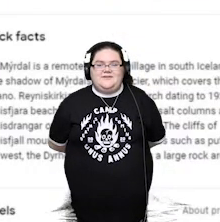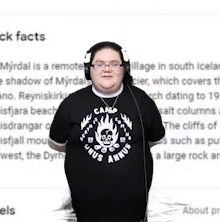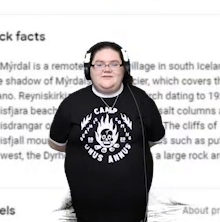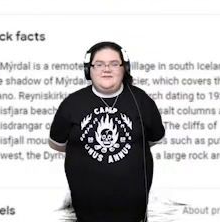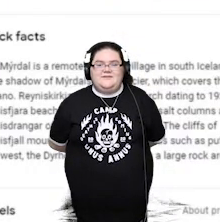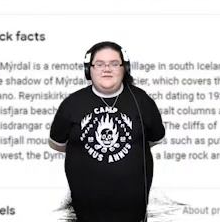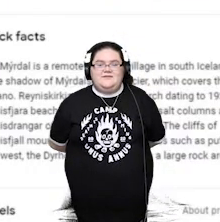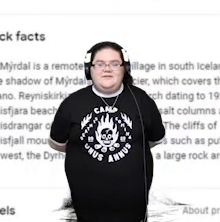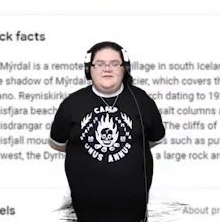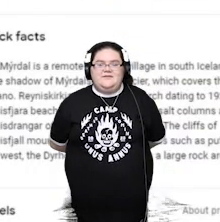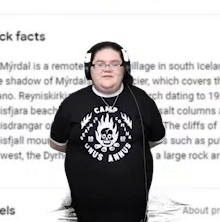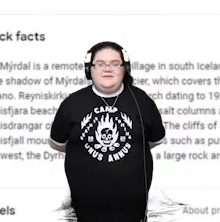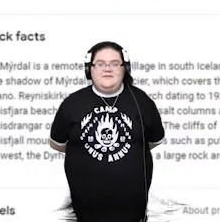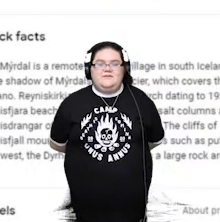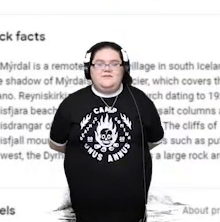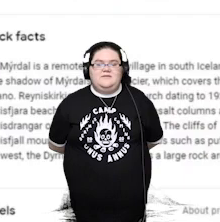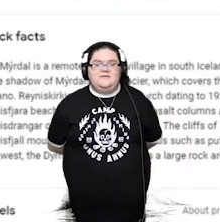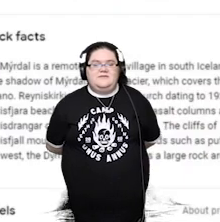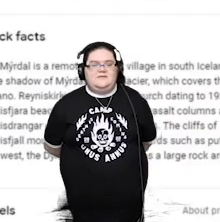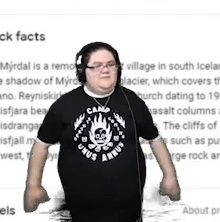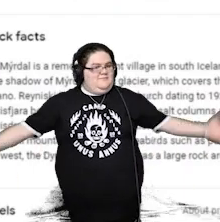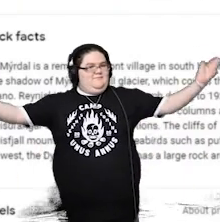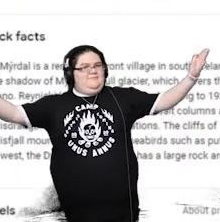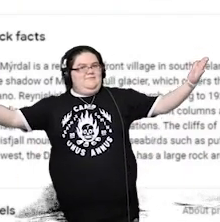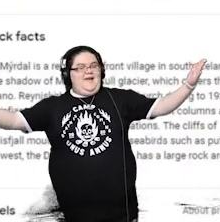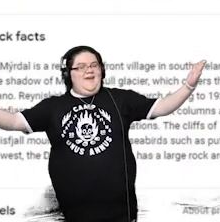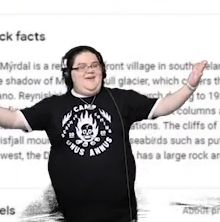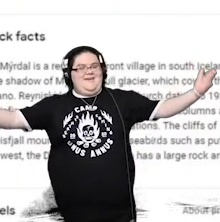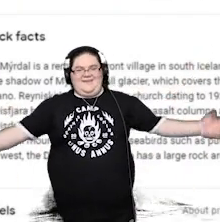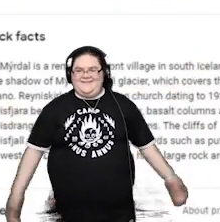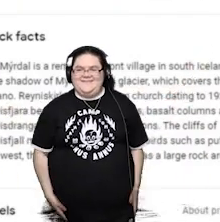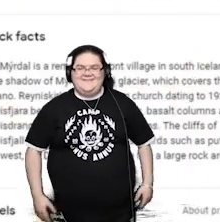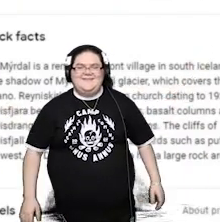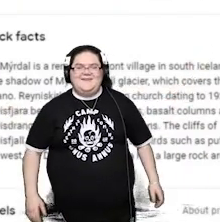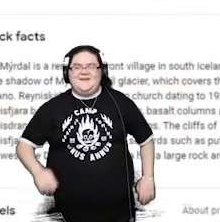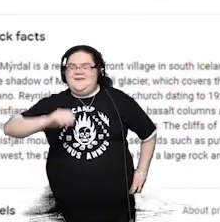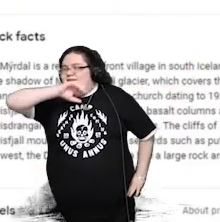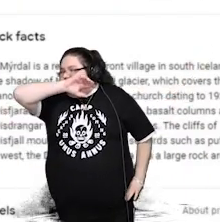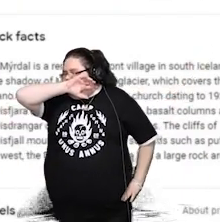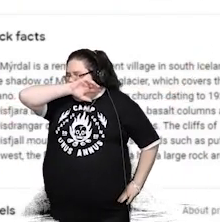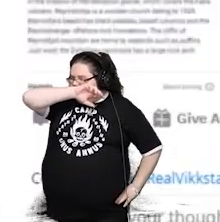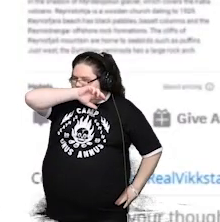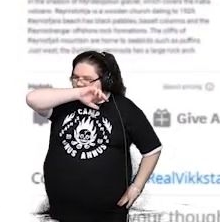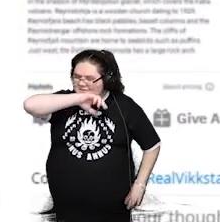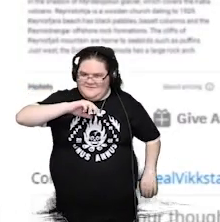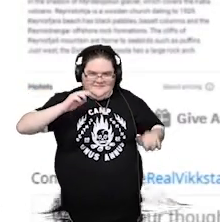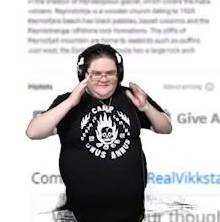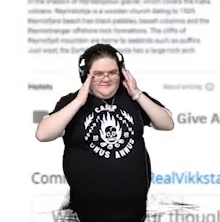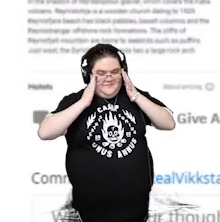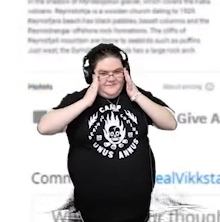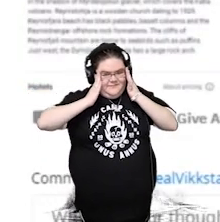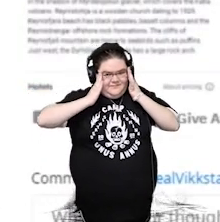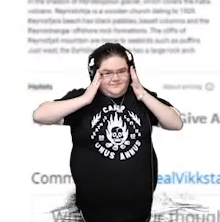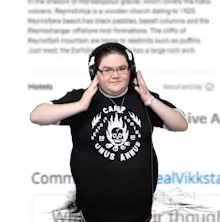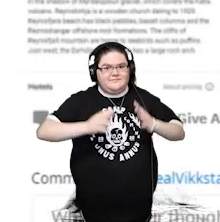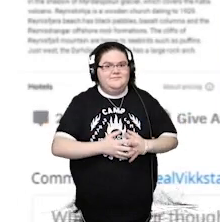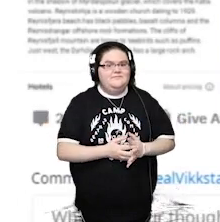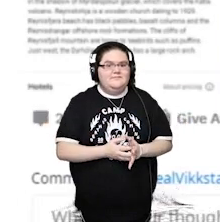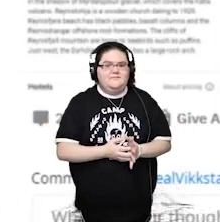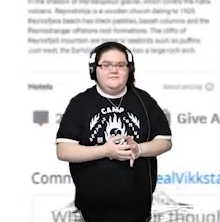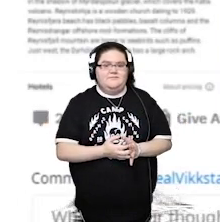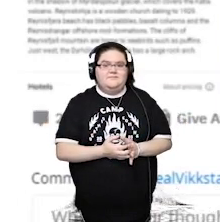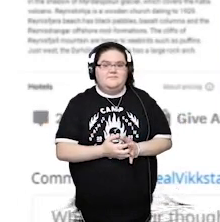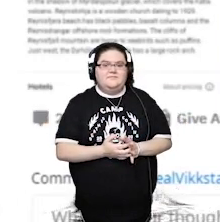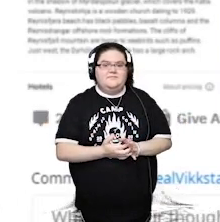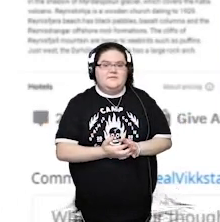to go to Iceland for quite some time anyway, so I'm about it. We can add that to the to-do list for sure. So actually, there's a town named after my first name,